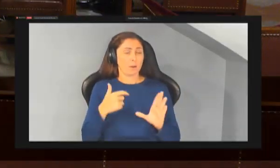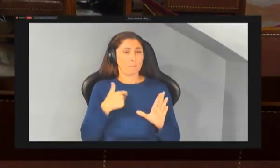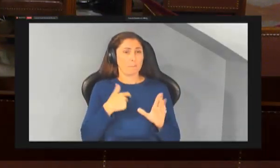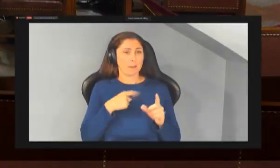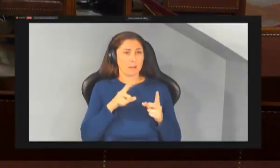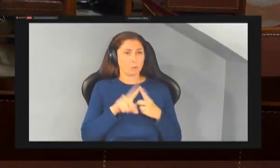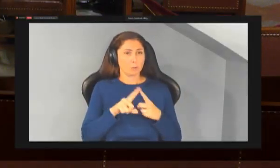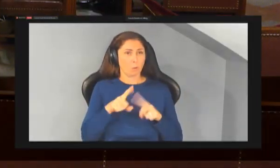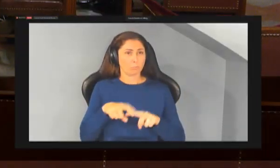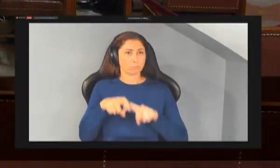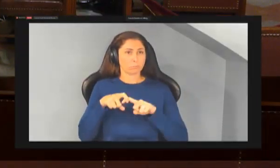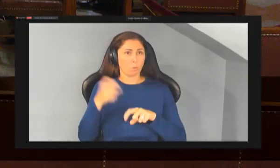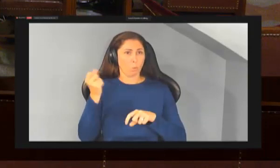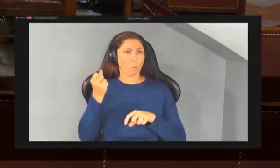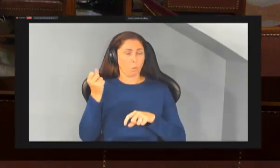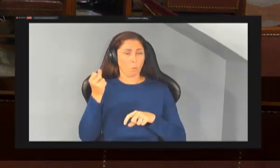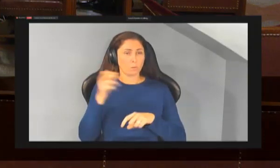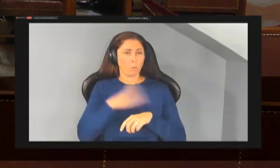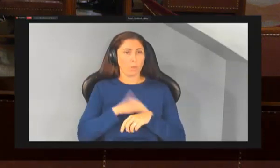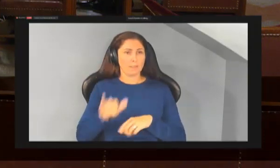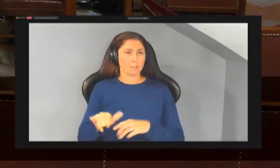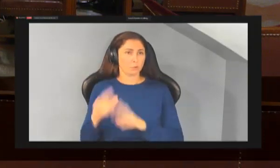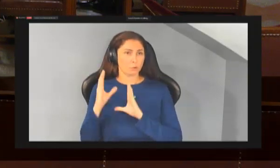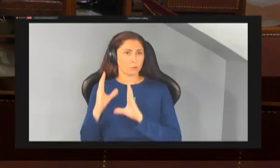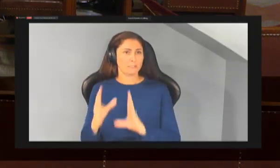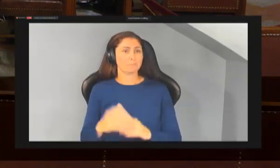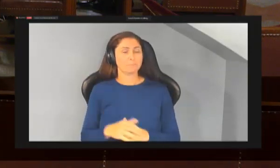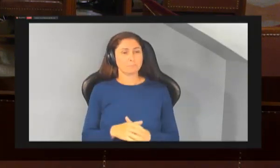holds on this street.